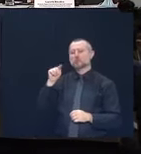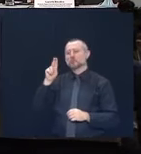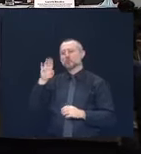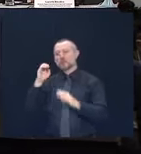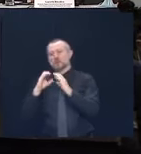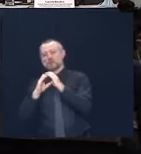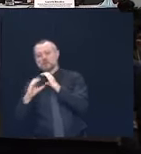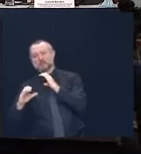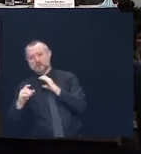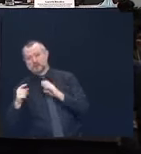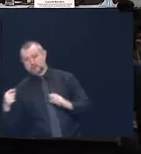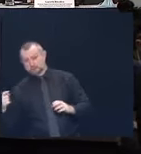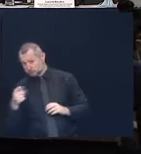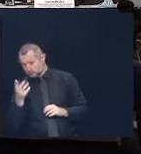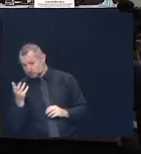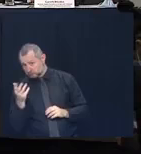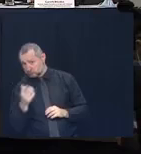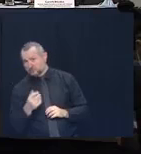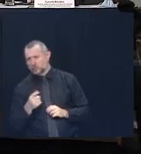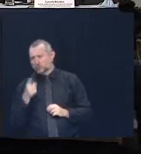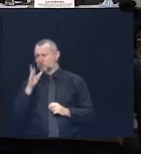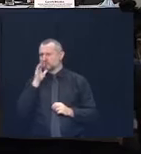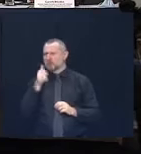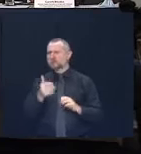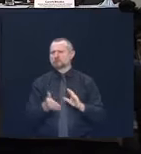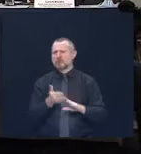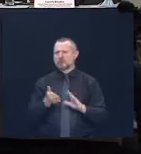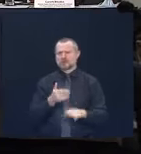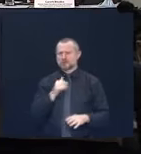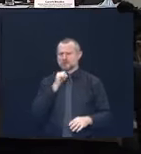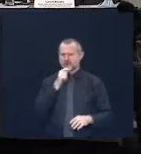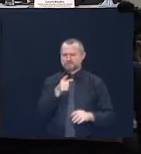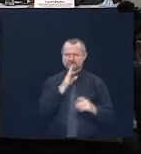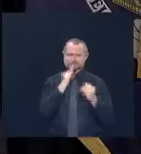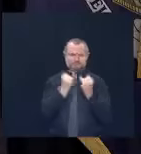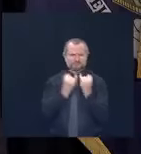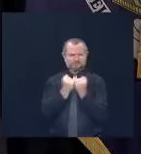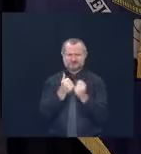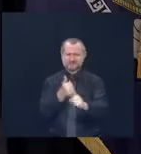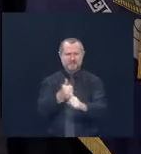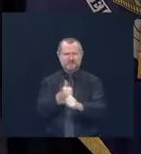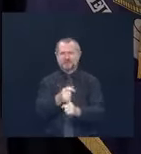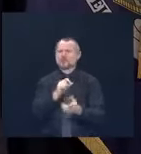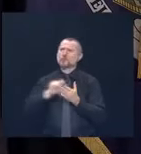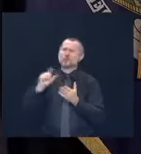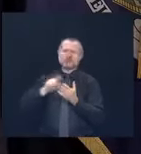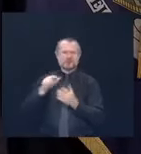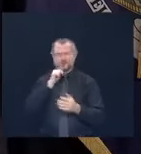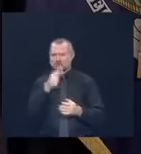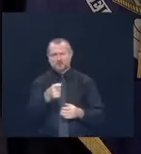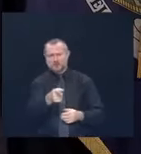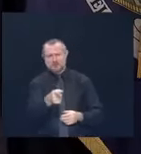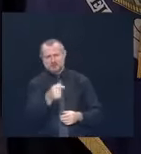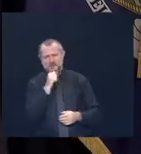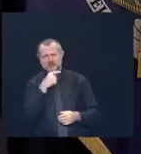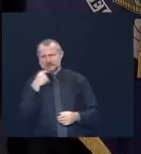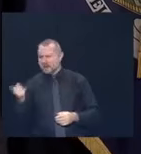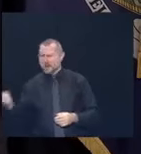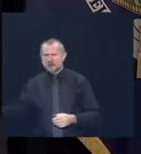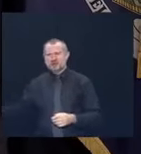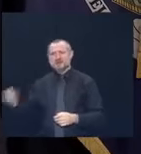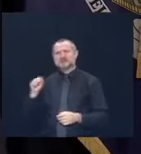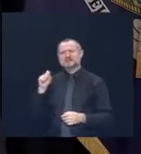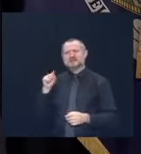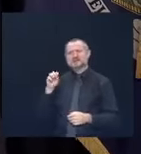talking to yourself? Steve Cohen runs it. New Jersey doesn't even have appointees yet on the commission. Can't you just get Steve Cohen to release the report? And